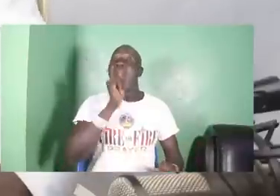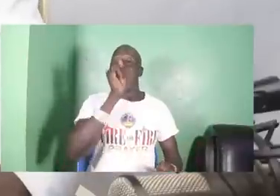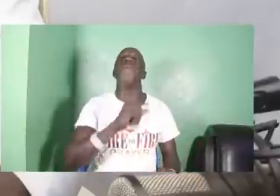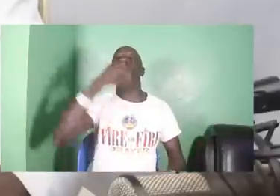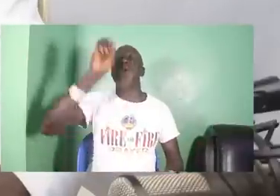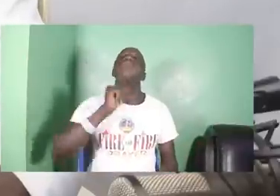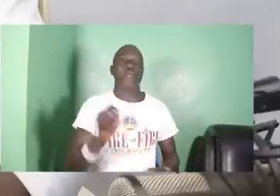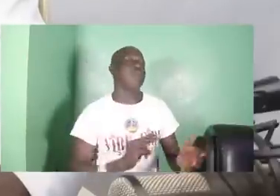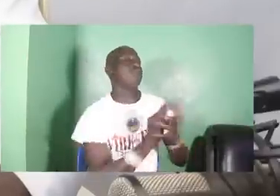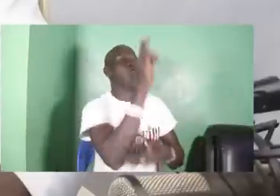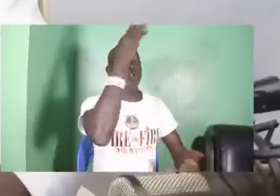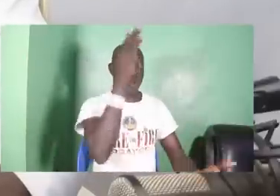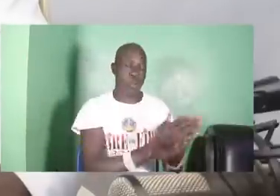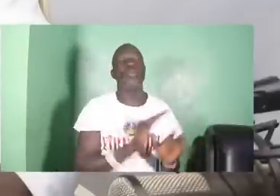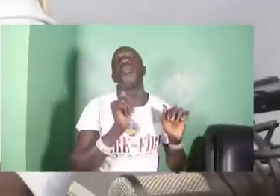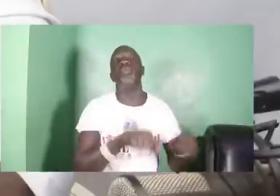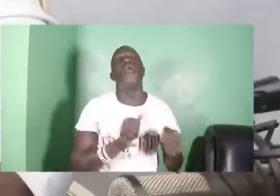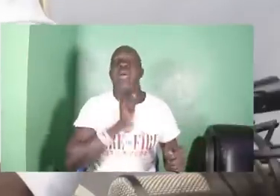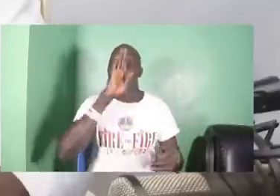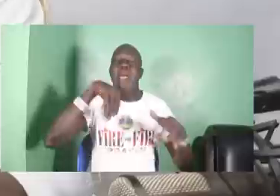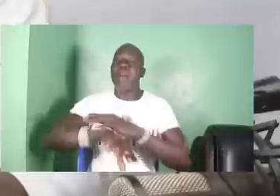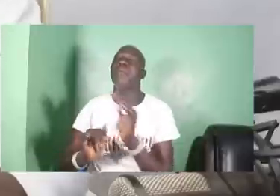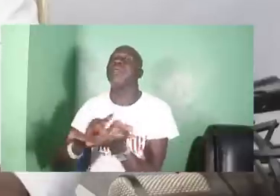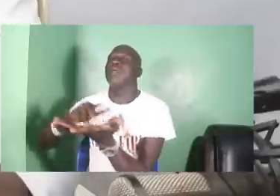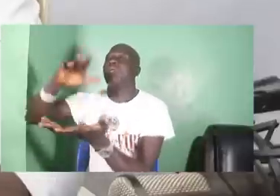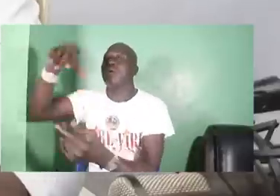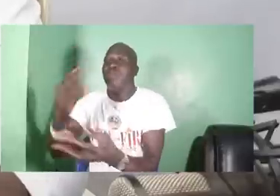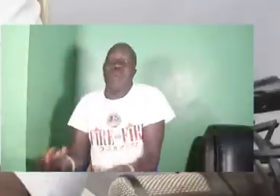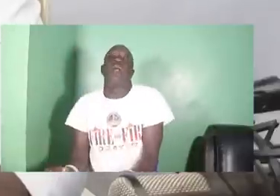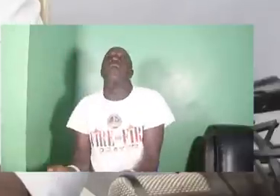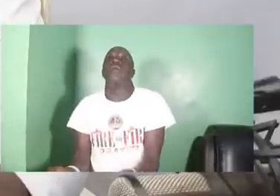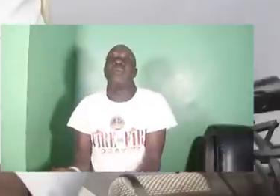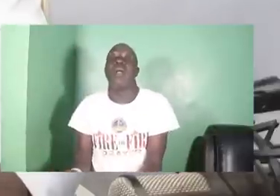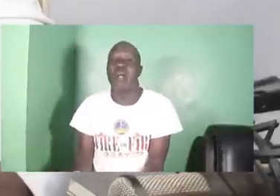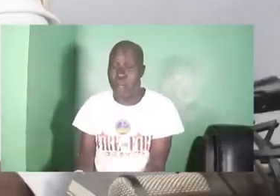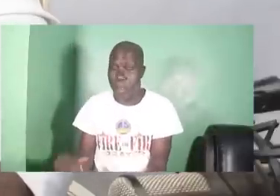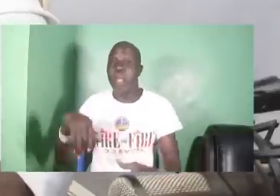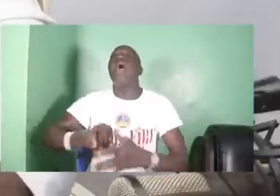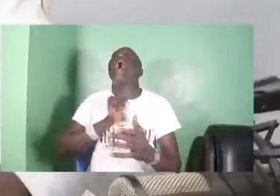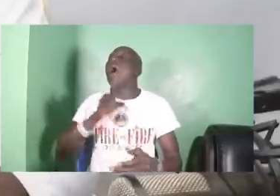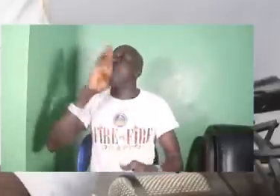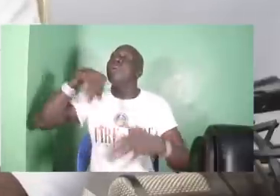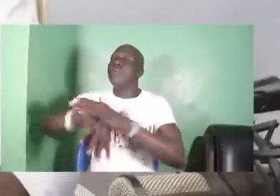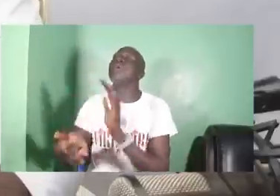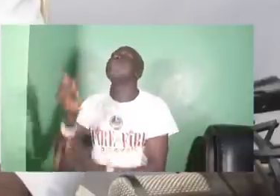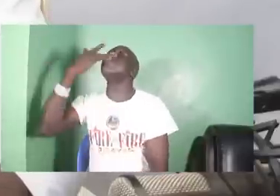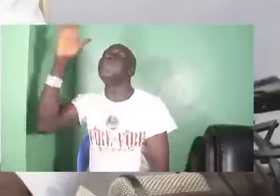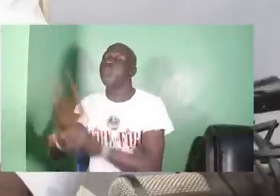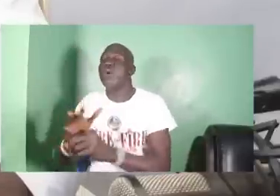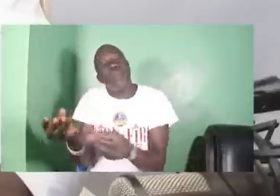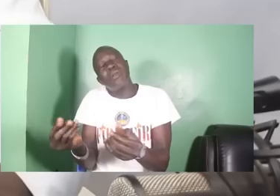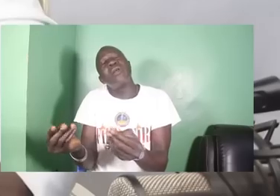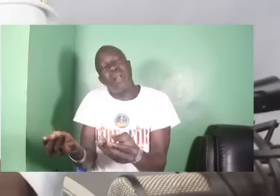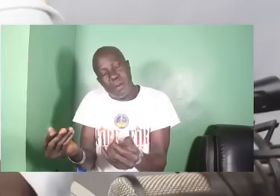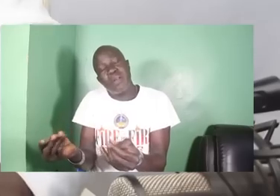duo. I must stop him. Madele oko me. Madele oko. I'll get my glorious life. Madele majemu me. Madele.